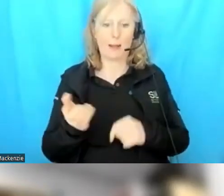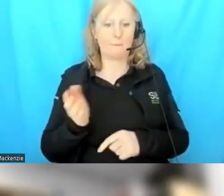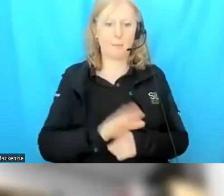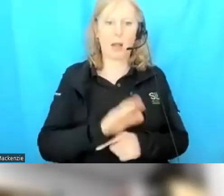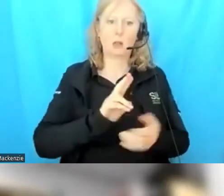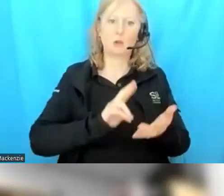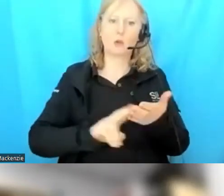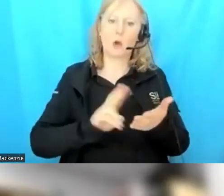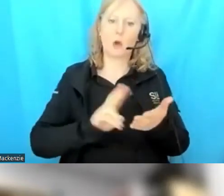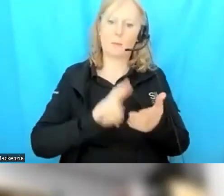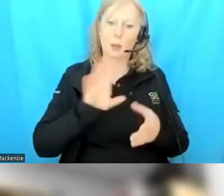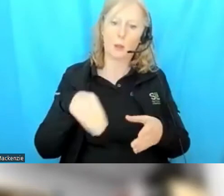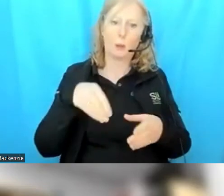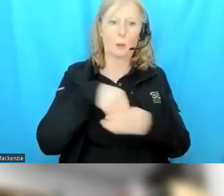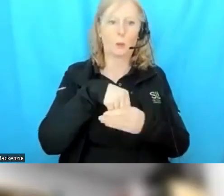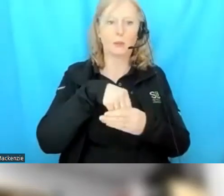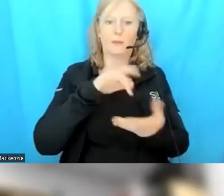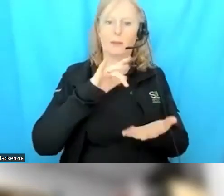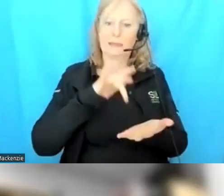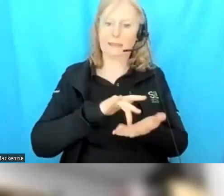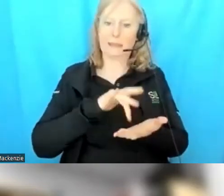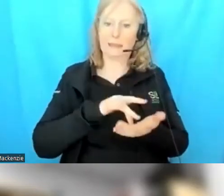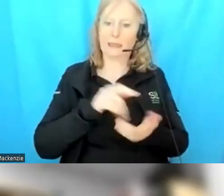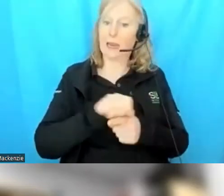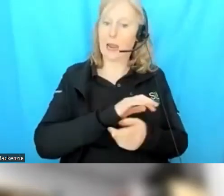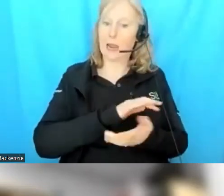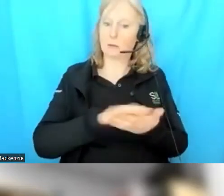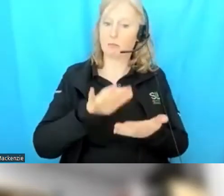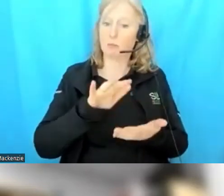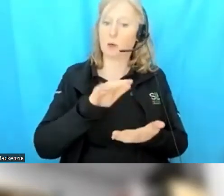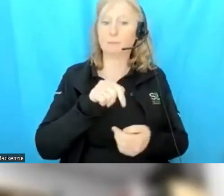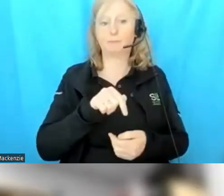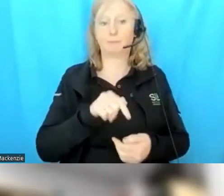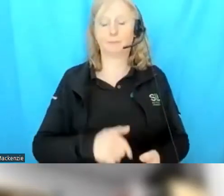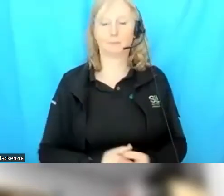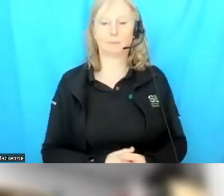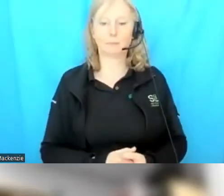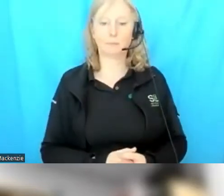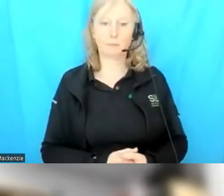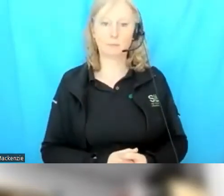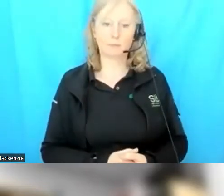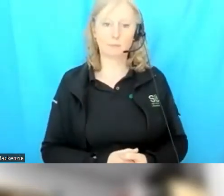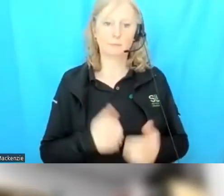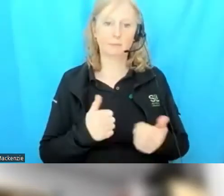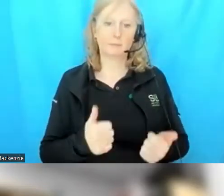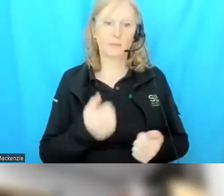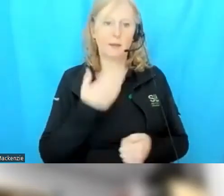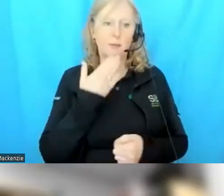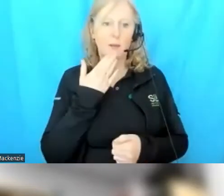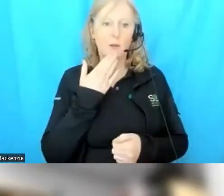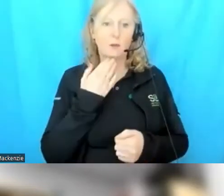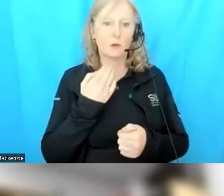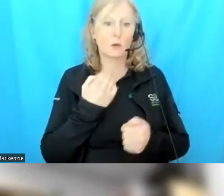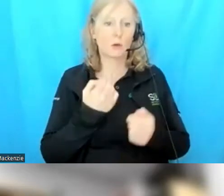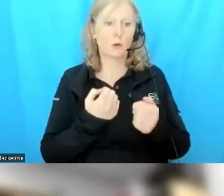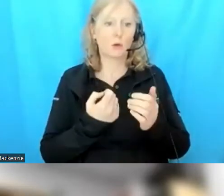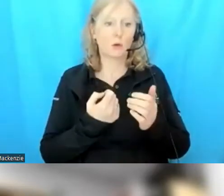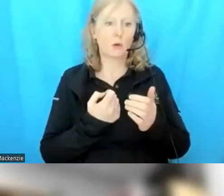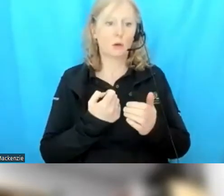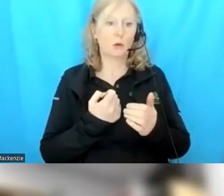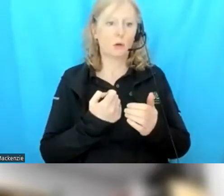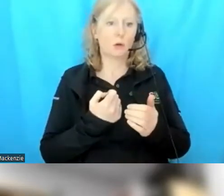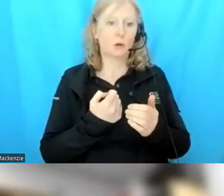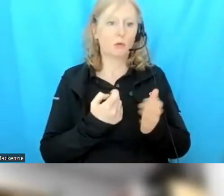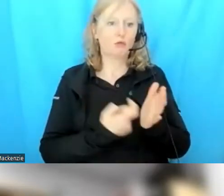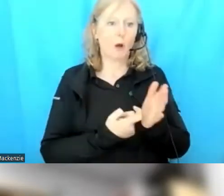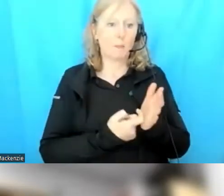an inclusive city, kind of in Edinburgh, especially for us. Thanks, Olivia. Robert, can you say any more about the